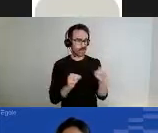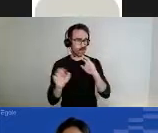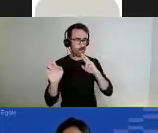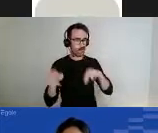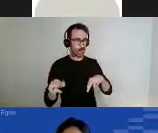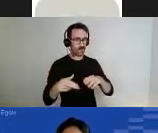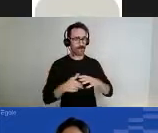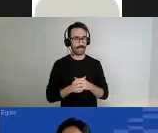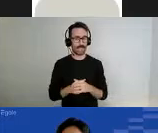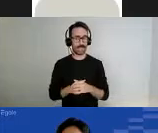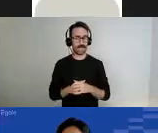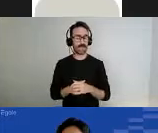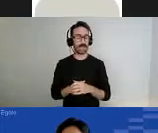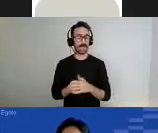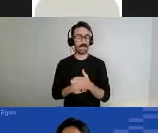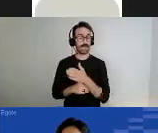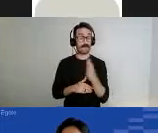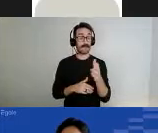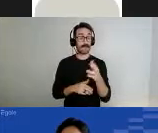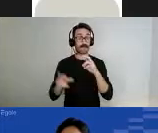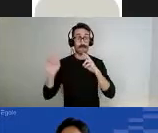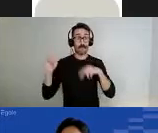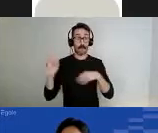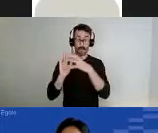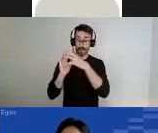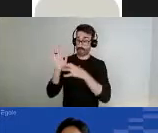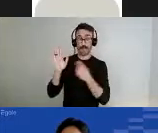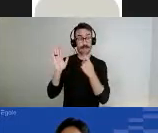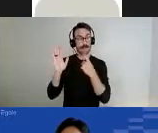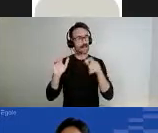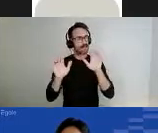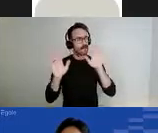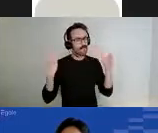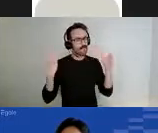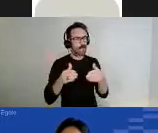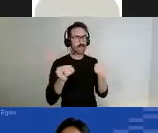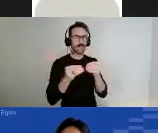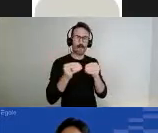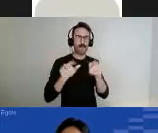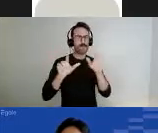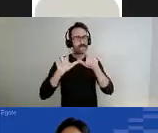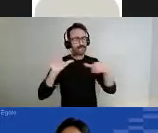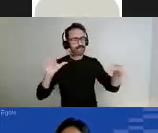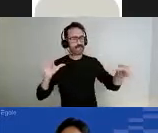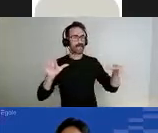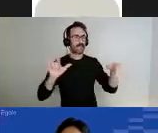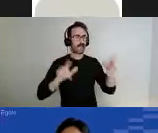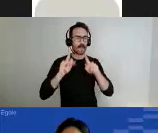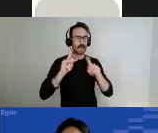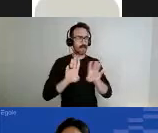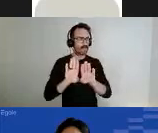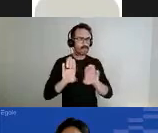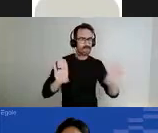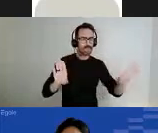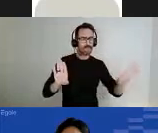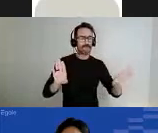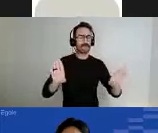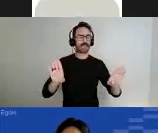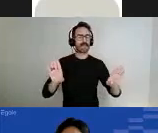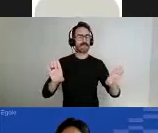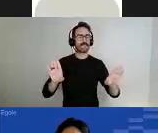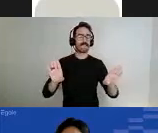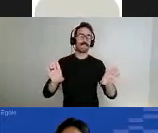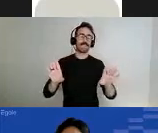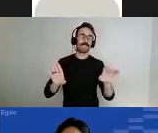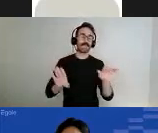while this report calls for a greater focus on LGBTQ2 individuals, the prevalence